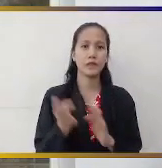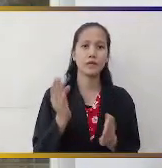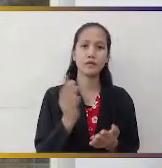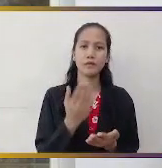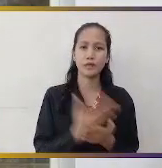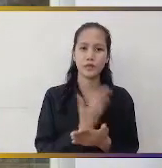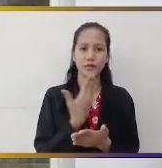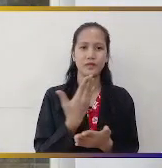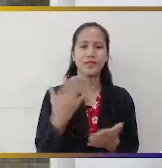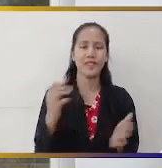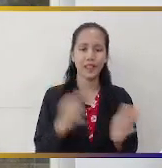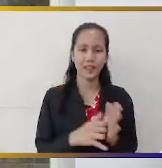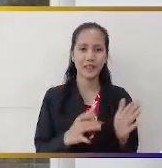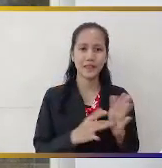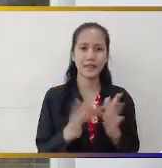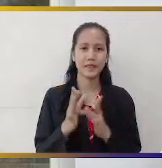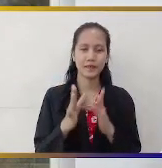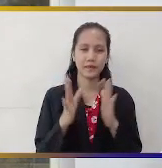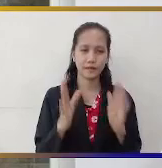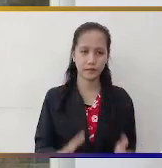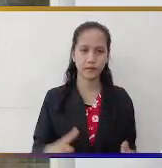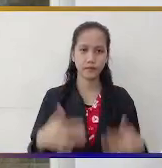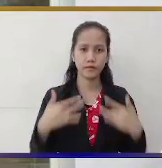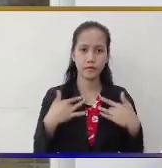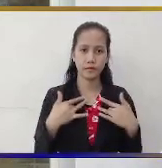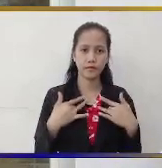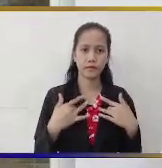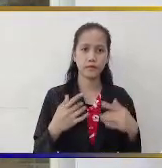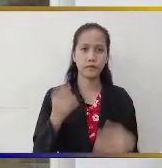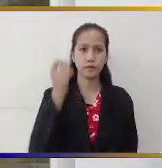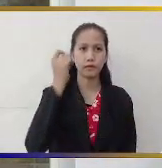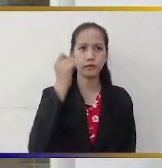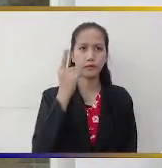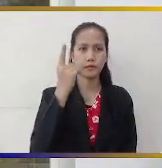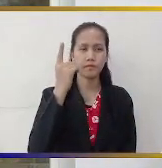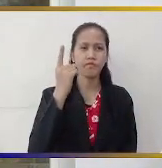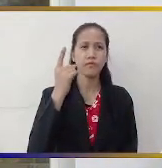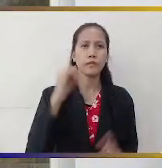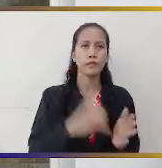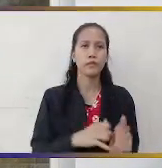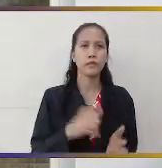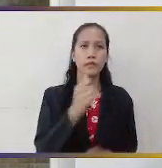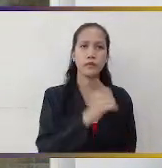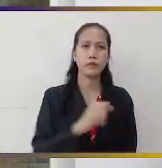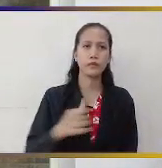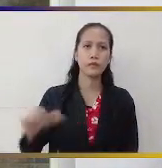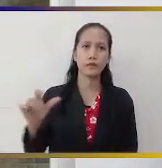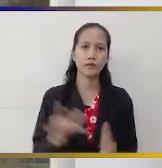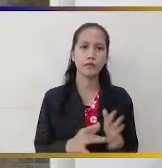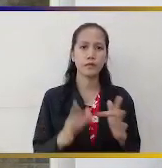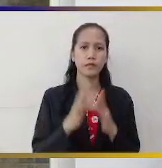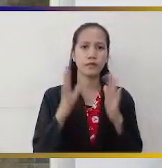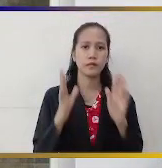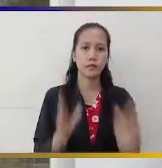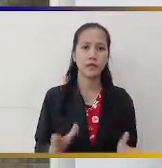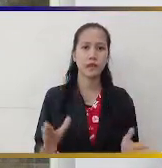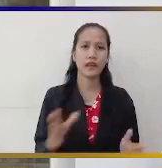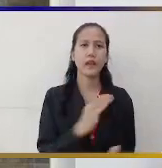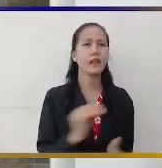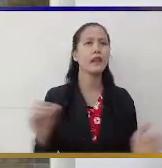life. But that's not any Christian life. That's the Bountiful Baptist life.